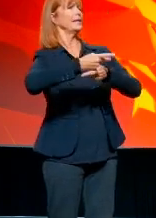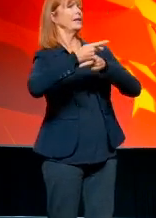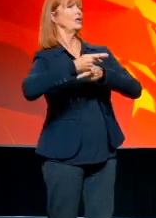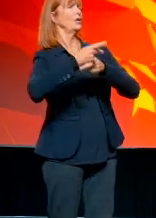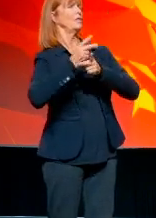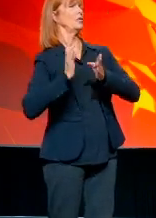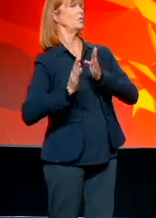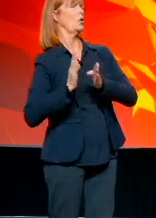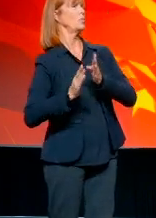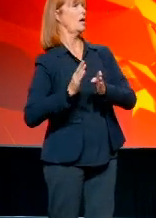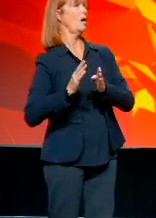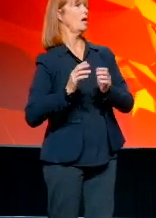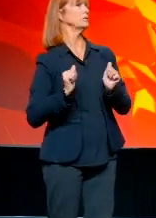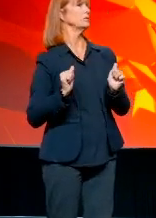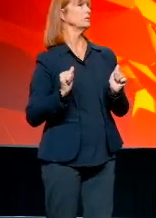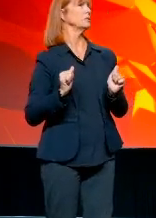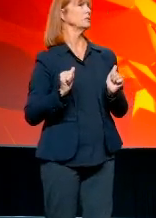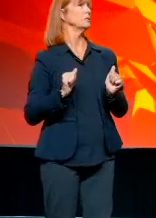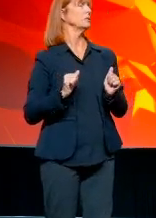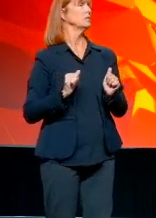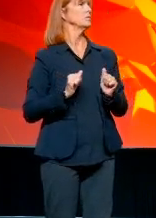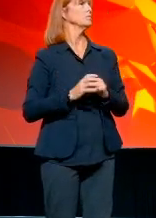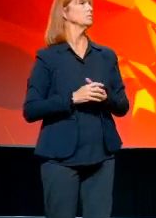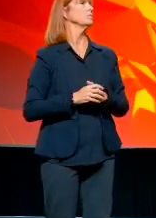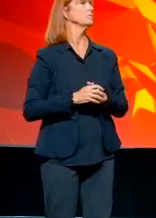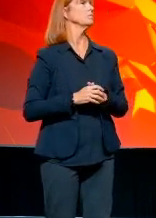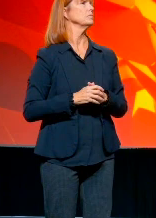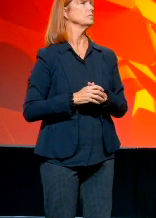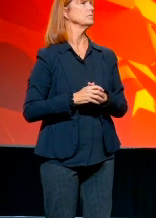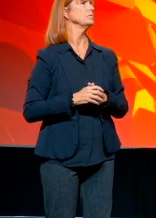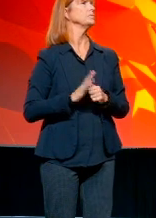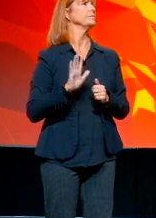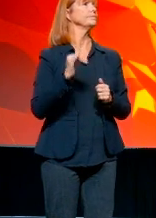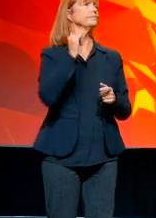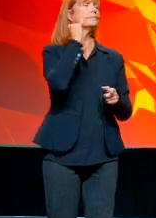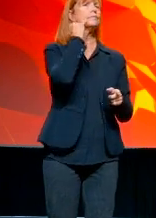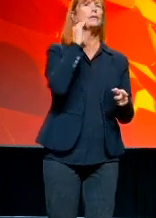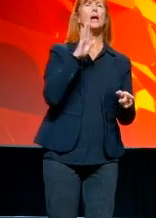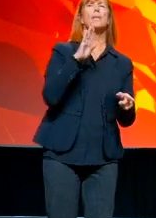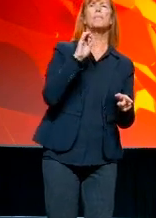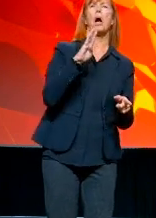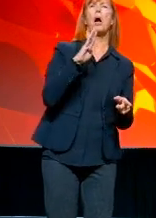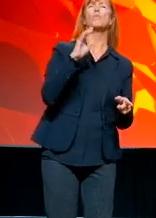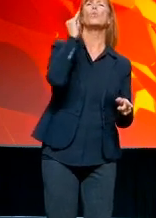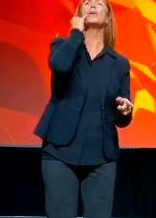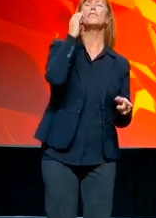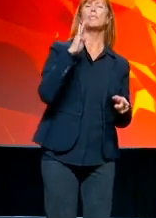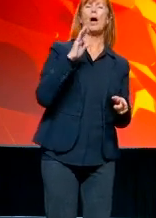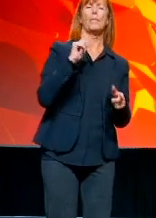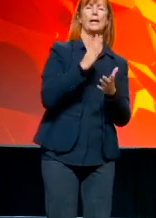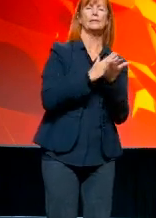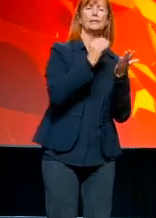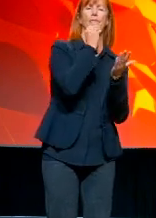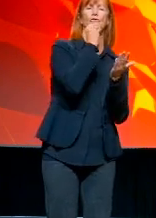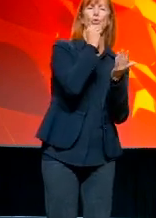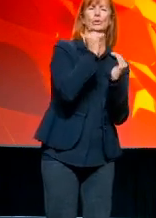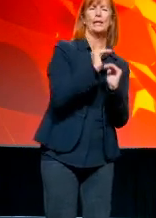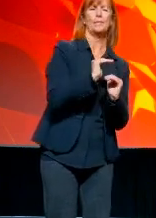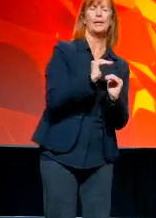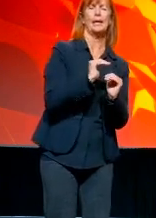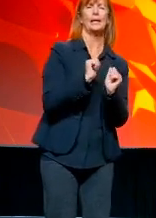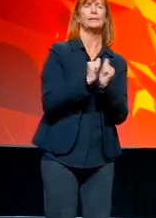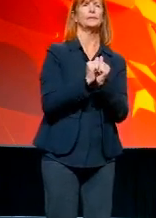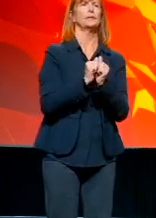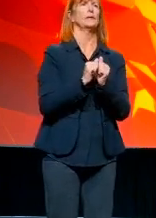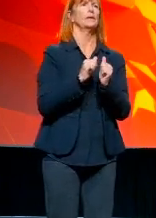going to the example of Bob with the soda, for example, what if Bob has a dietary restriction? Bob shouldn't have soda, right? Or what if